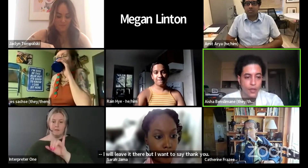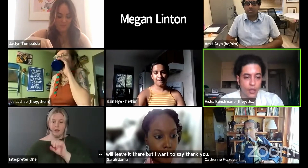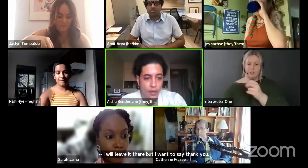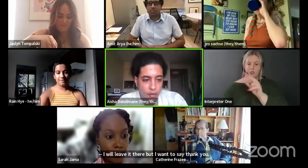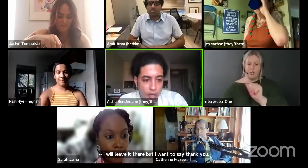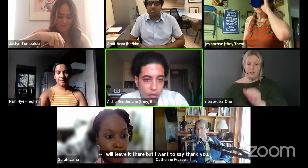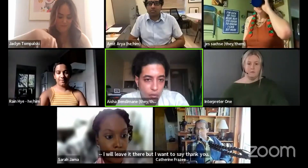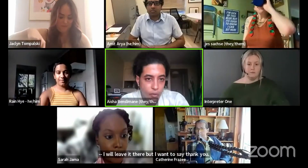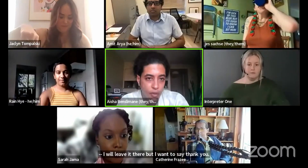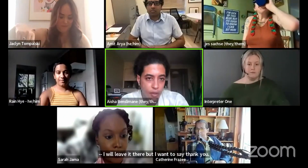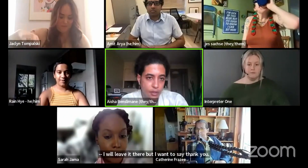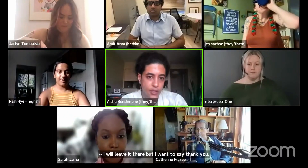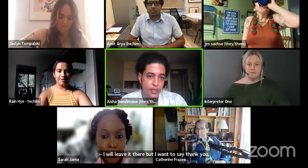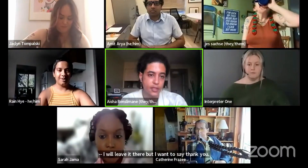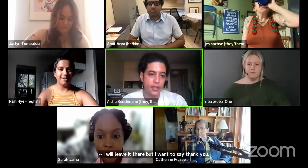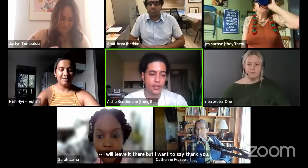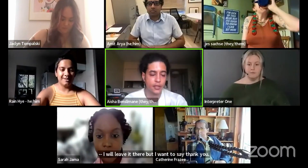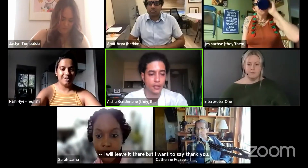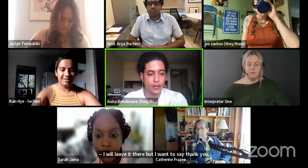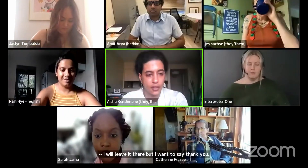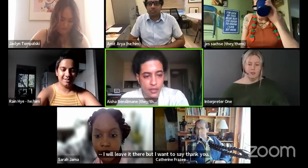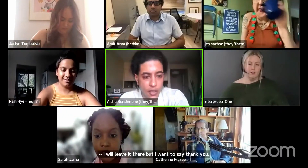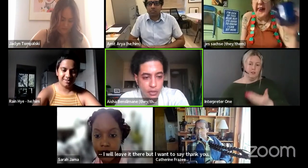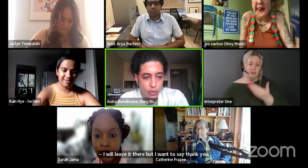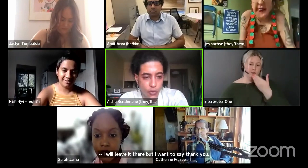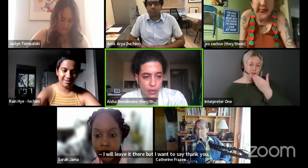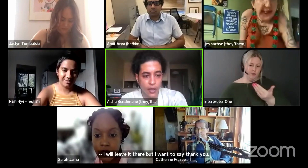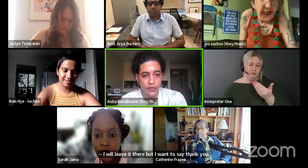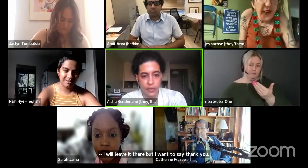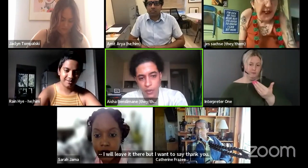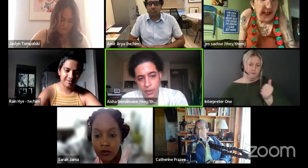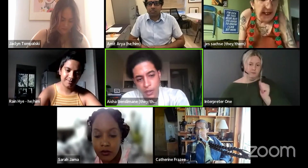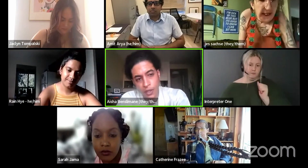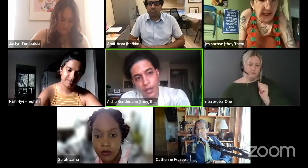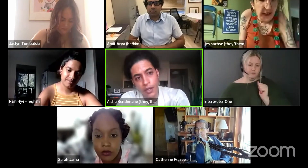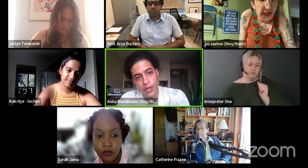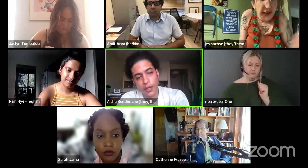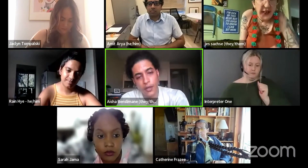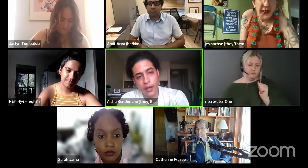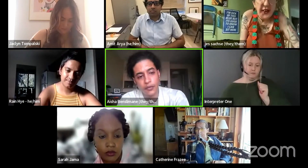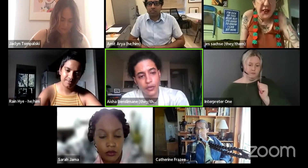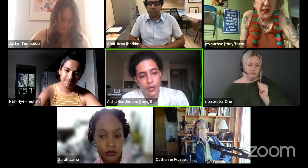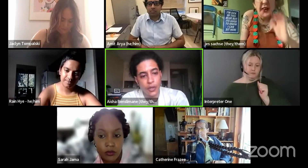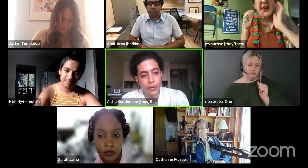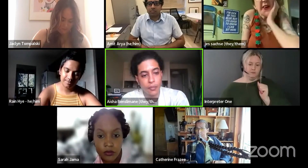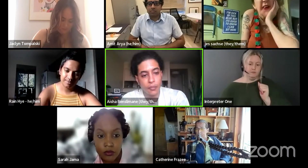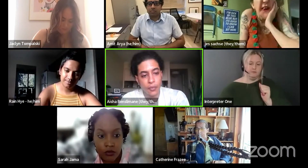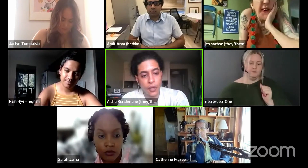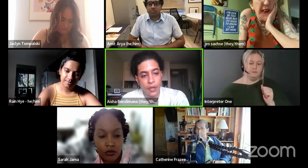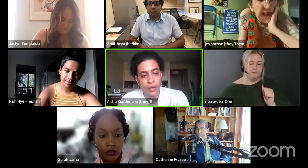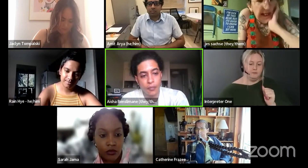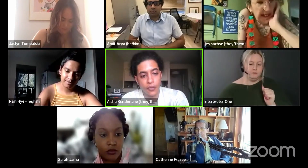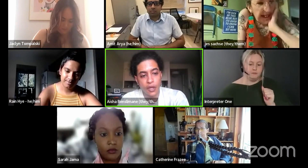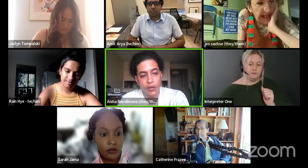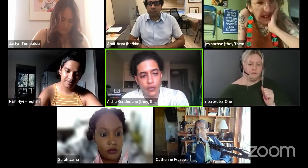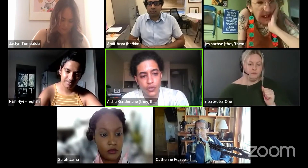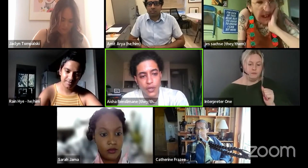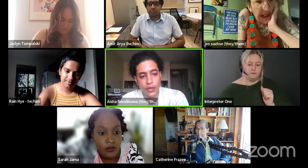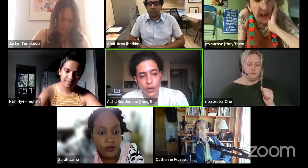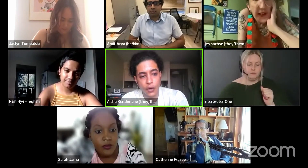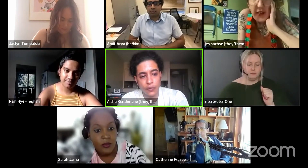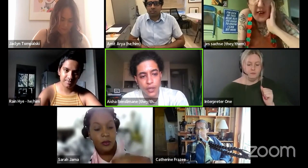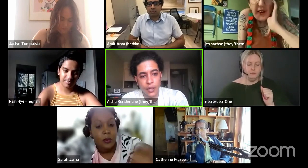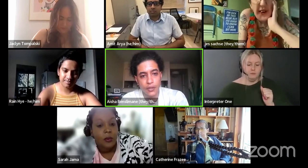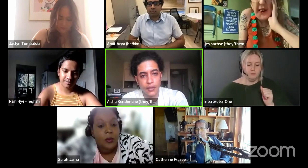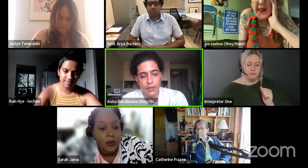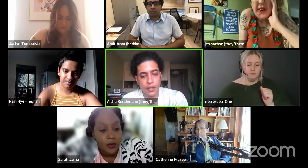Yeah, thank you. Just it's hard to go right after, but after y'all, thank you for